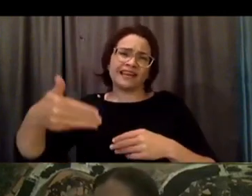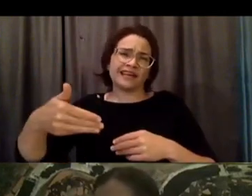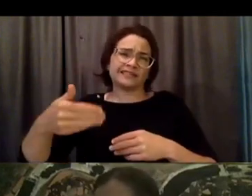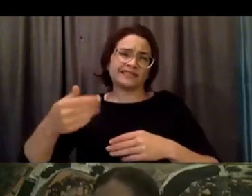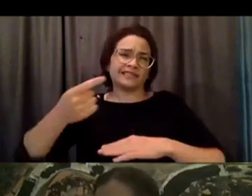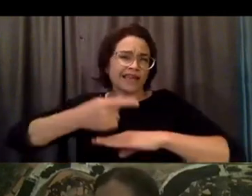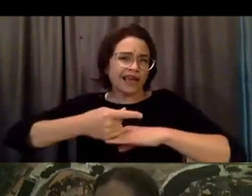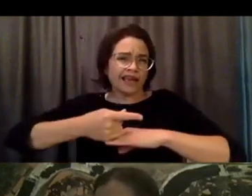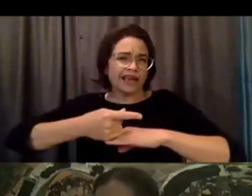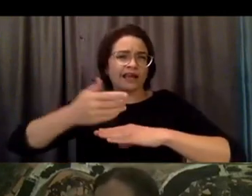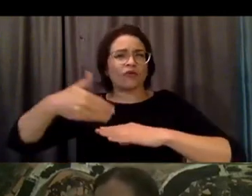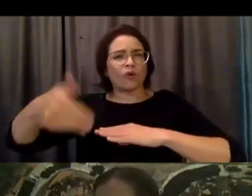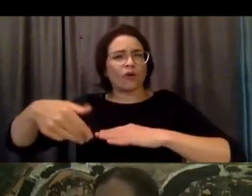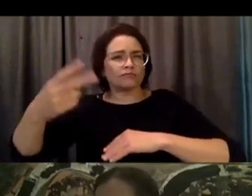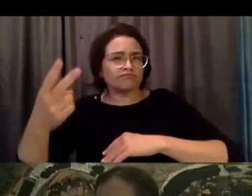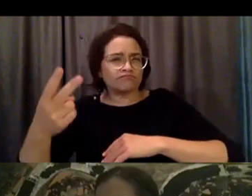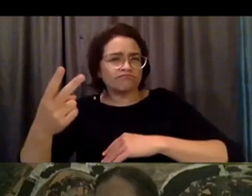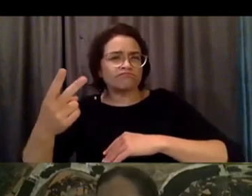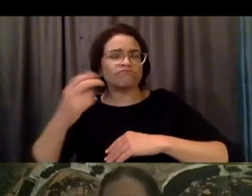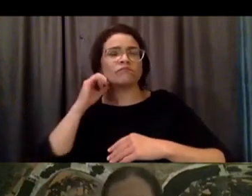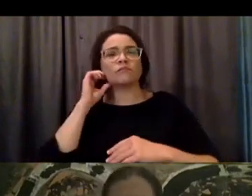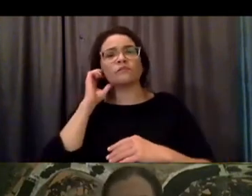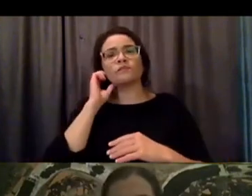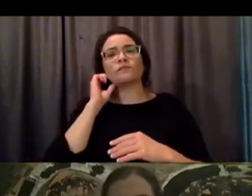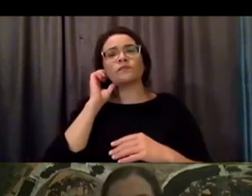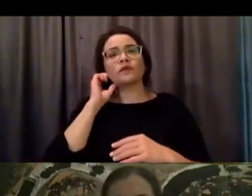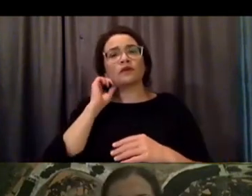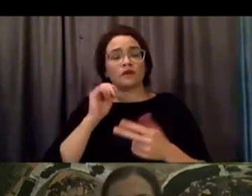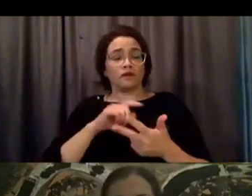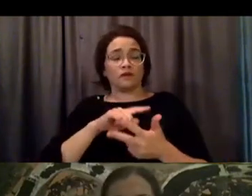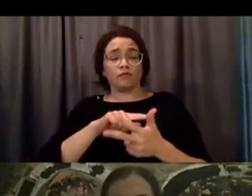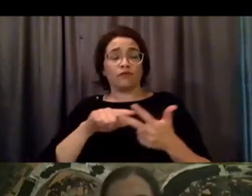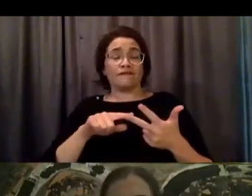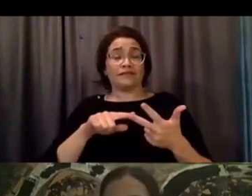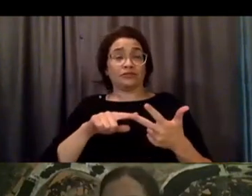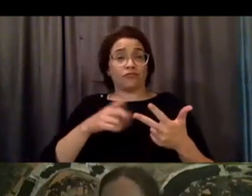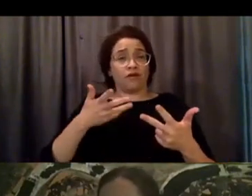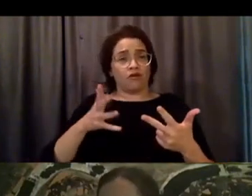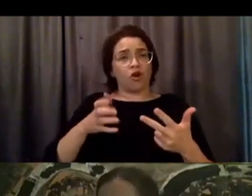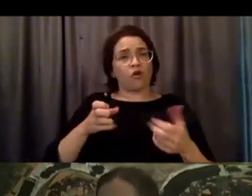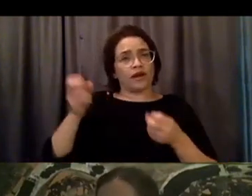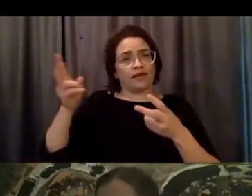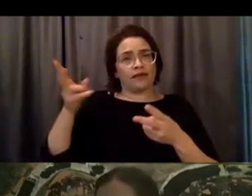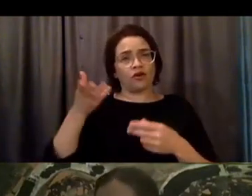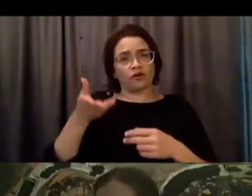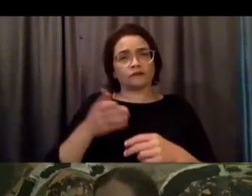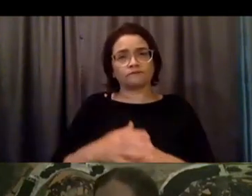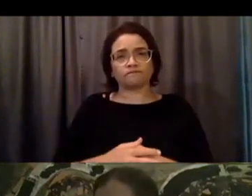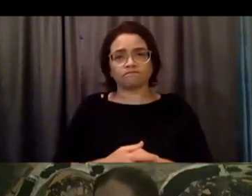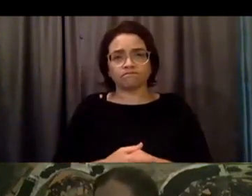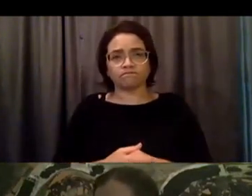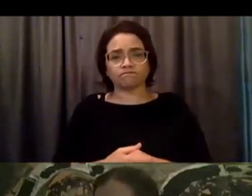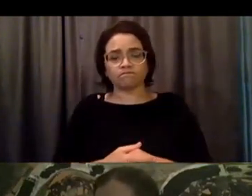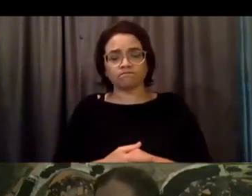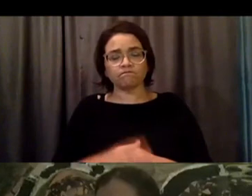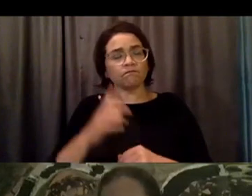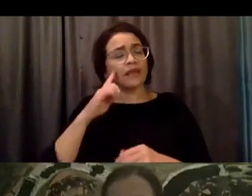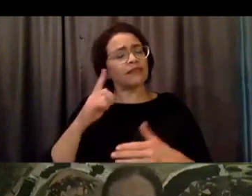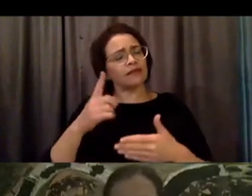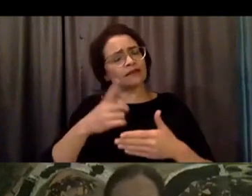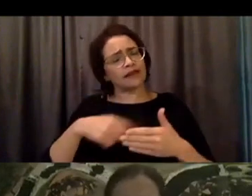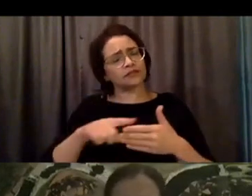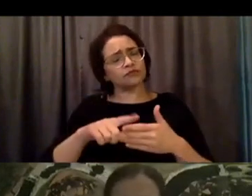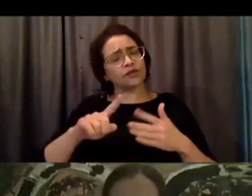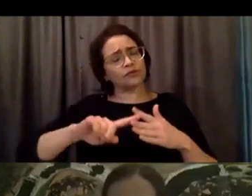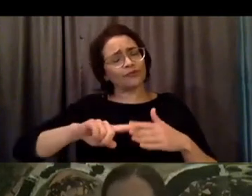rest are already on there. I think next week, we start a next series of this, um, this work, which will be